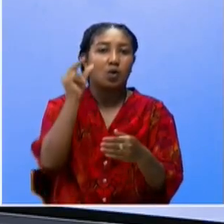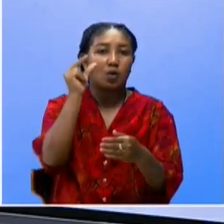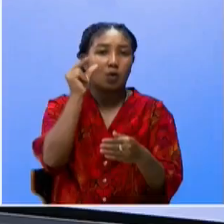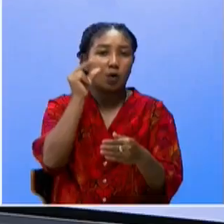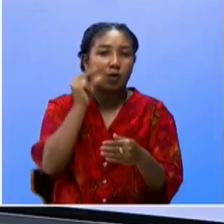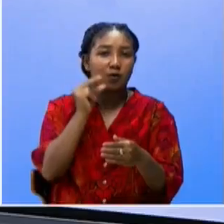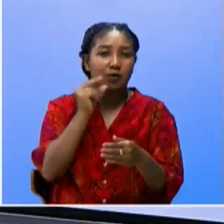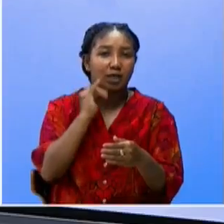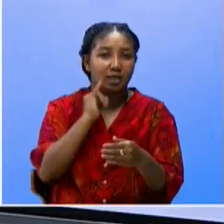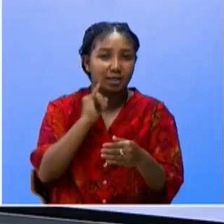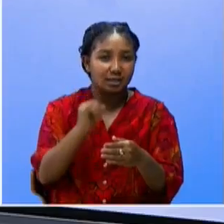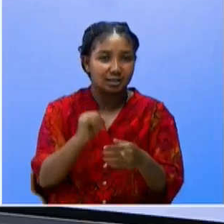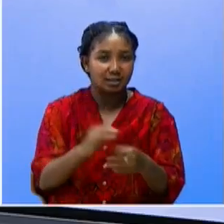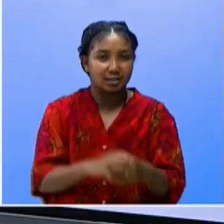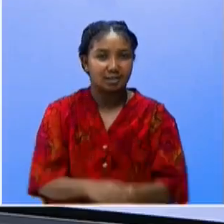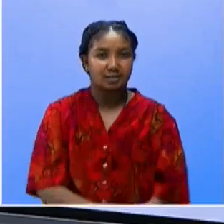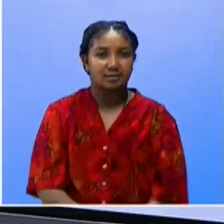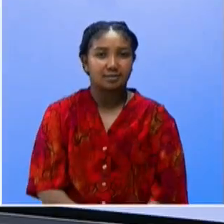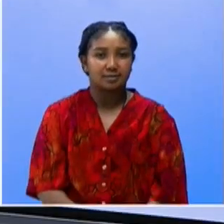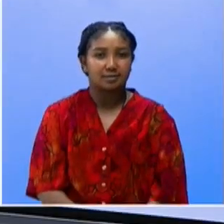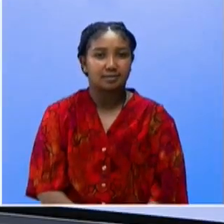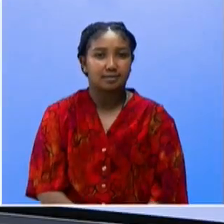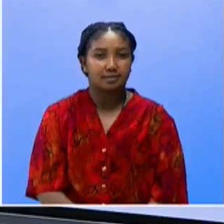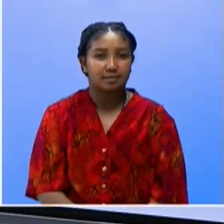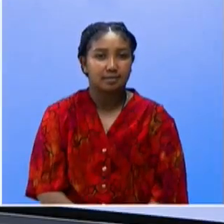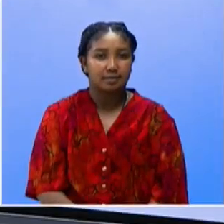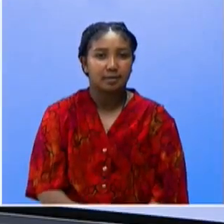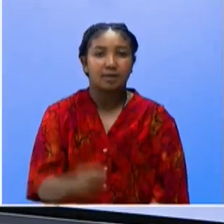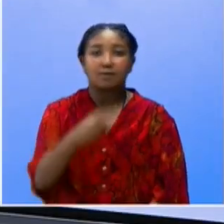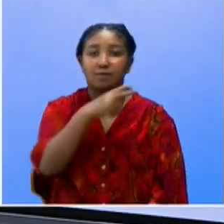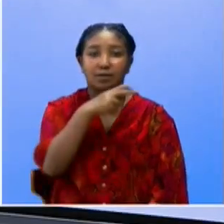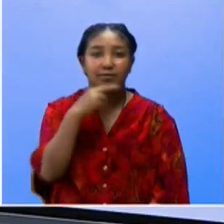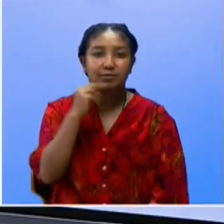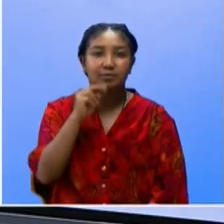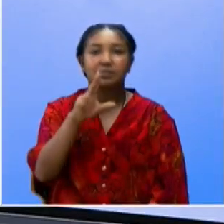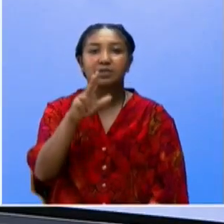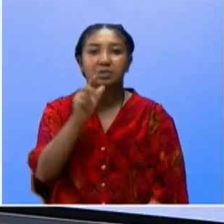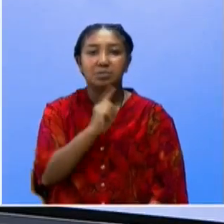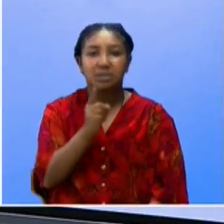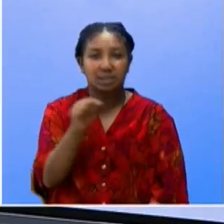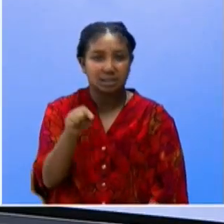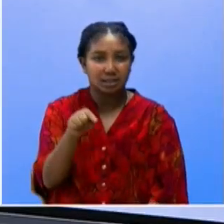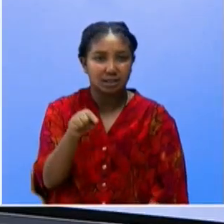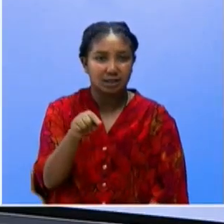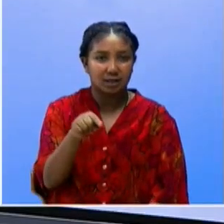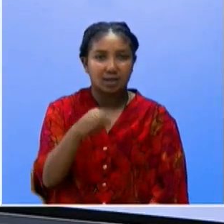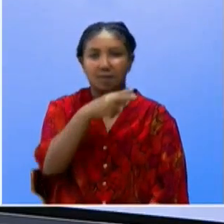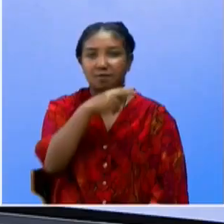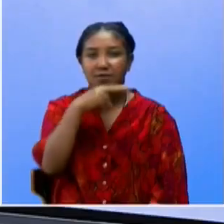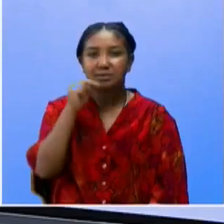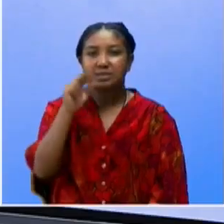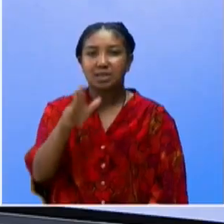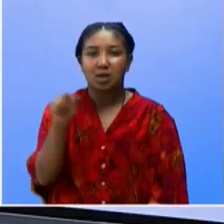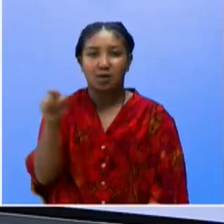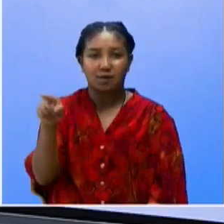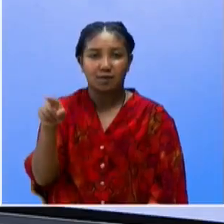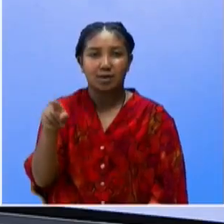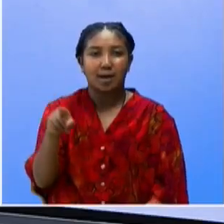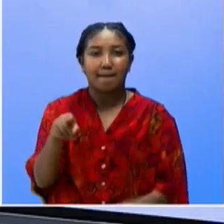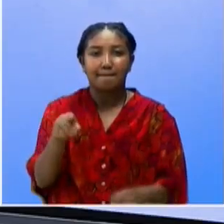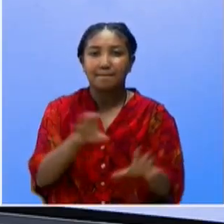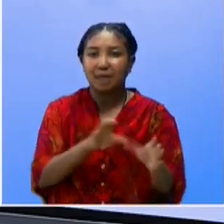is, yes? What about the verbosity form of this one? The verbosity form of